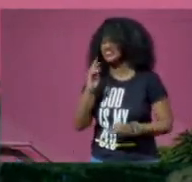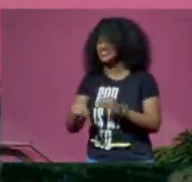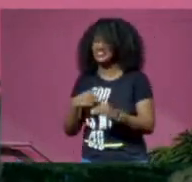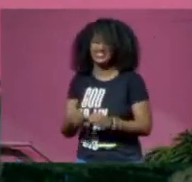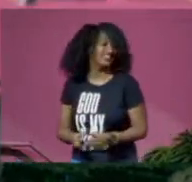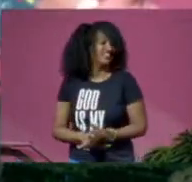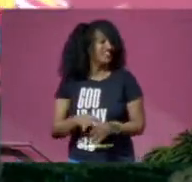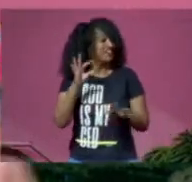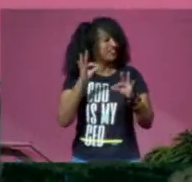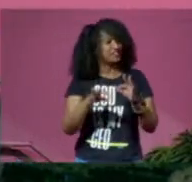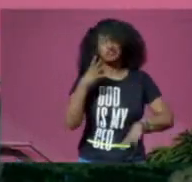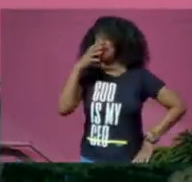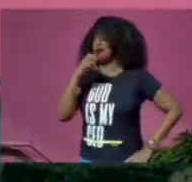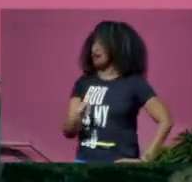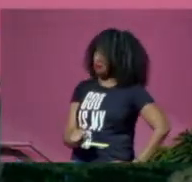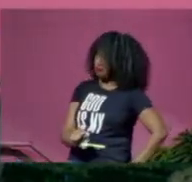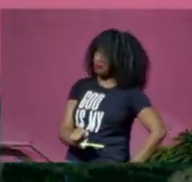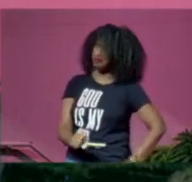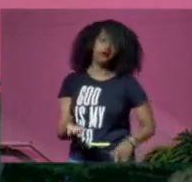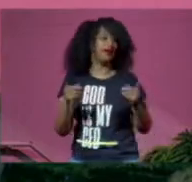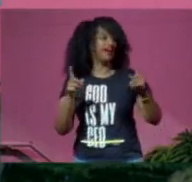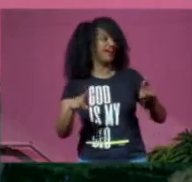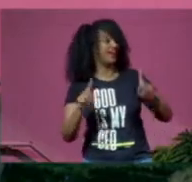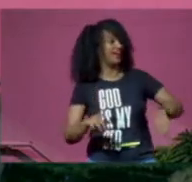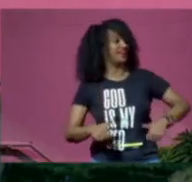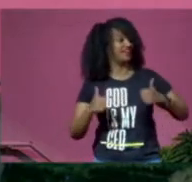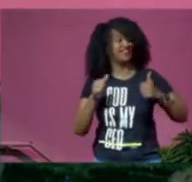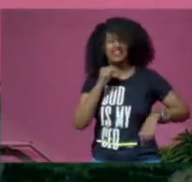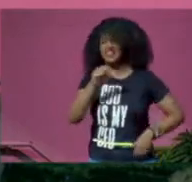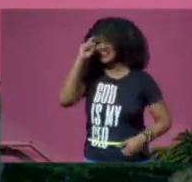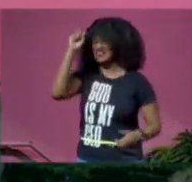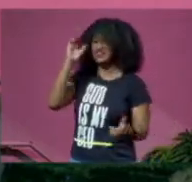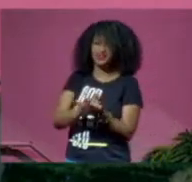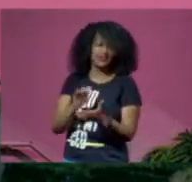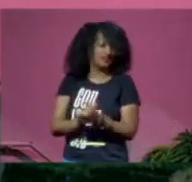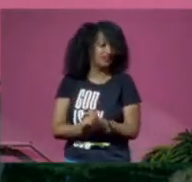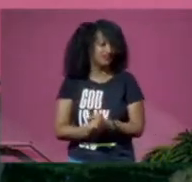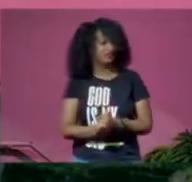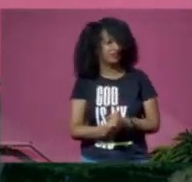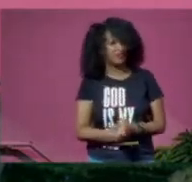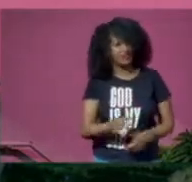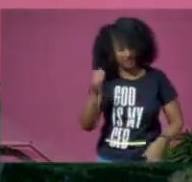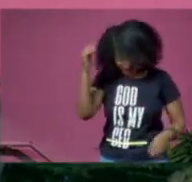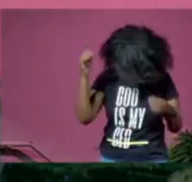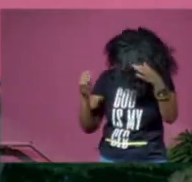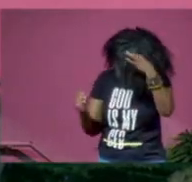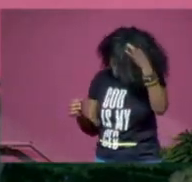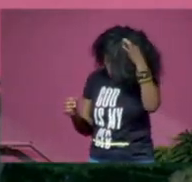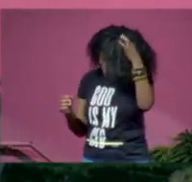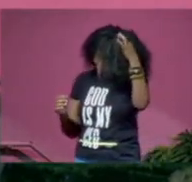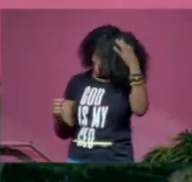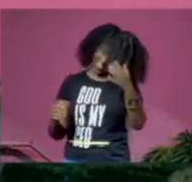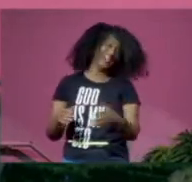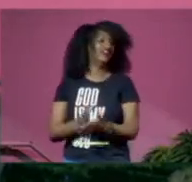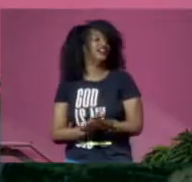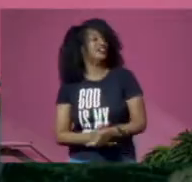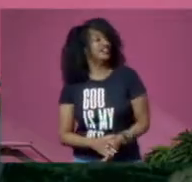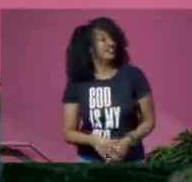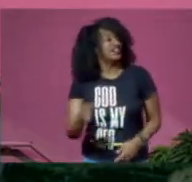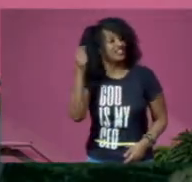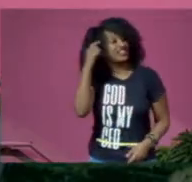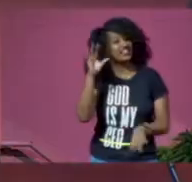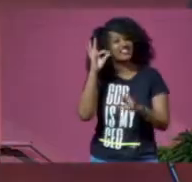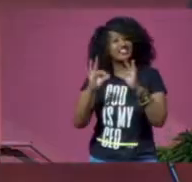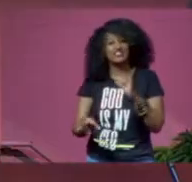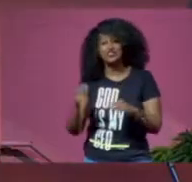that they just got old by happenstance. I know you don't believe that the gray hair that is on their hair, you think it's just there for